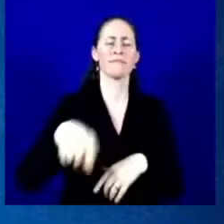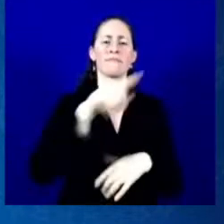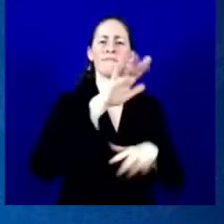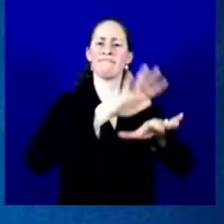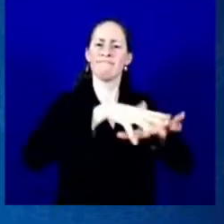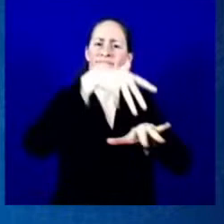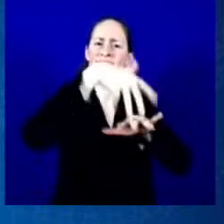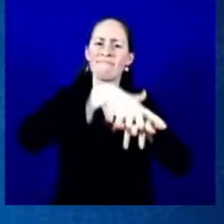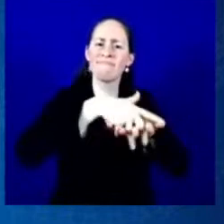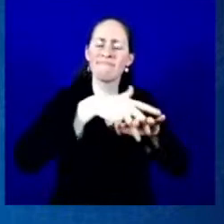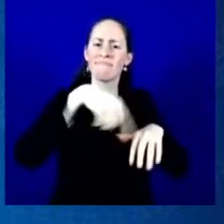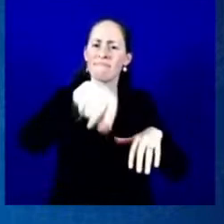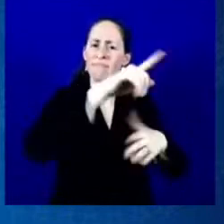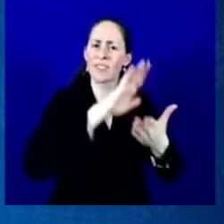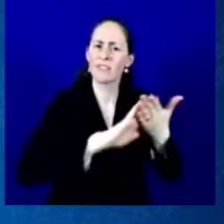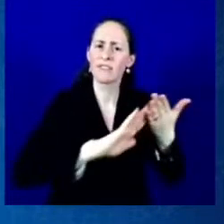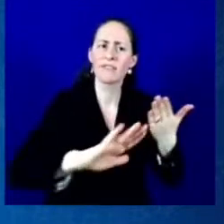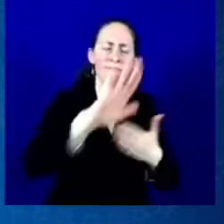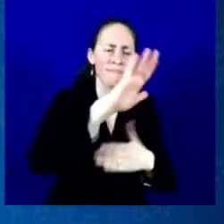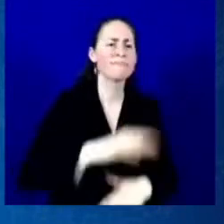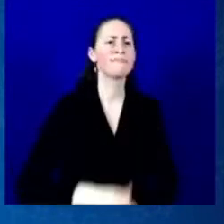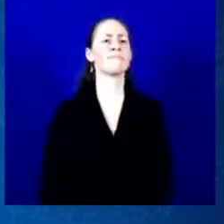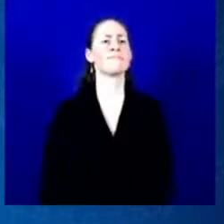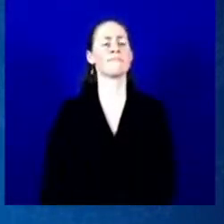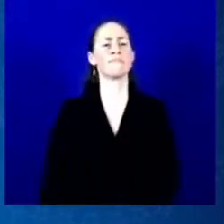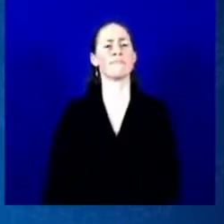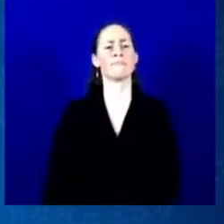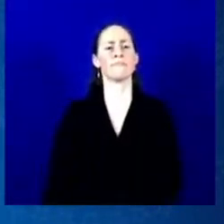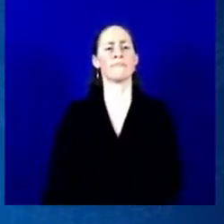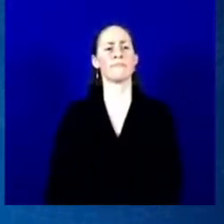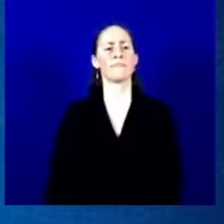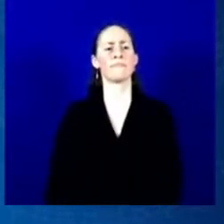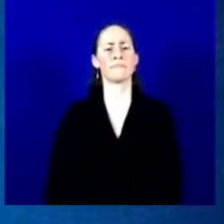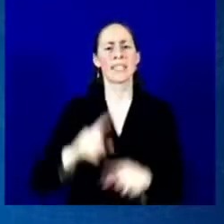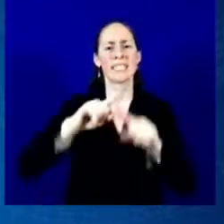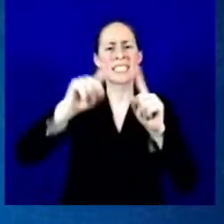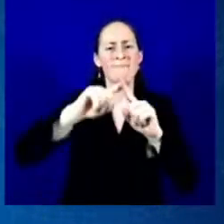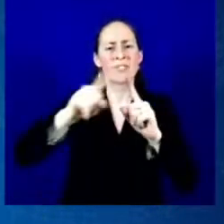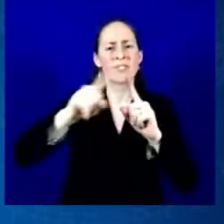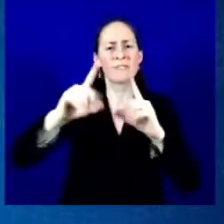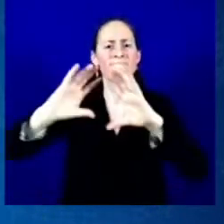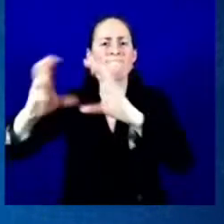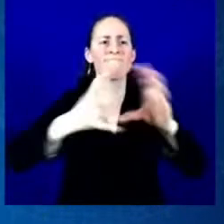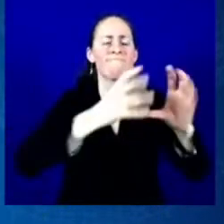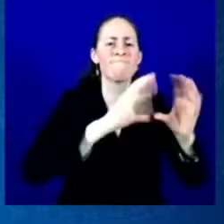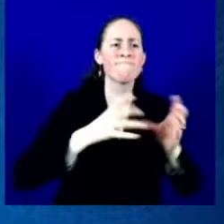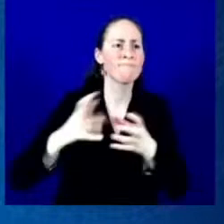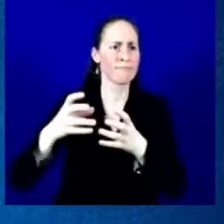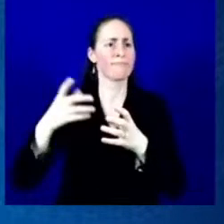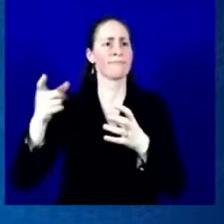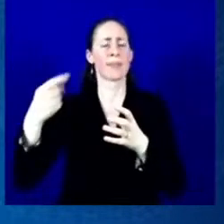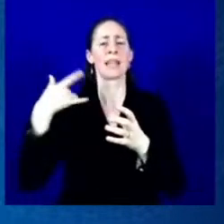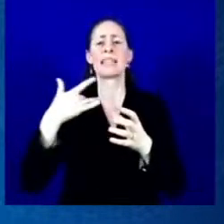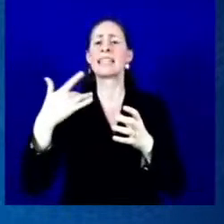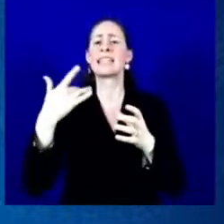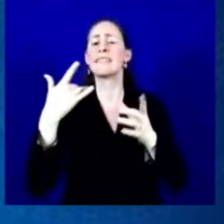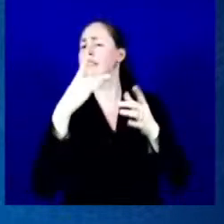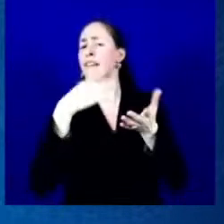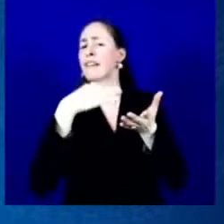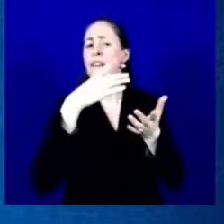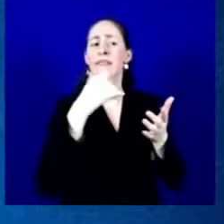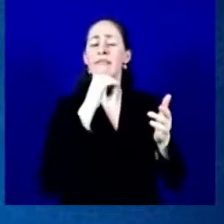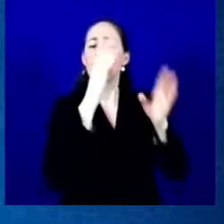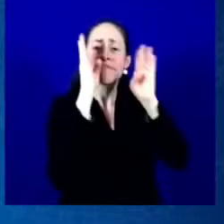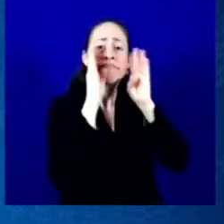reason is they don't have the endowments, but their students are just as capable of learning about